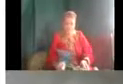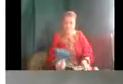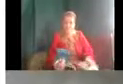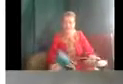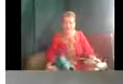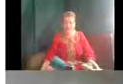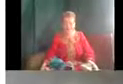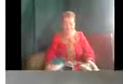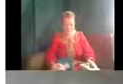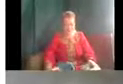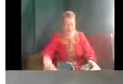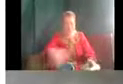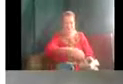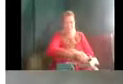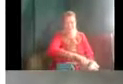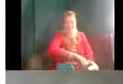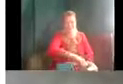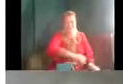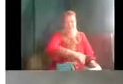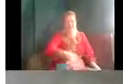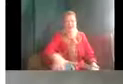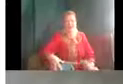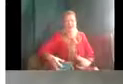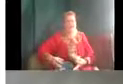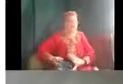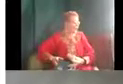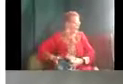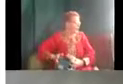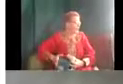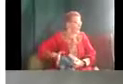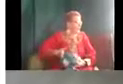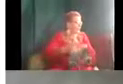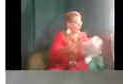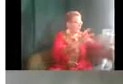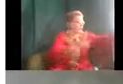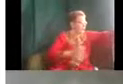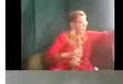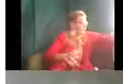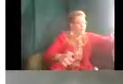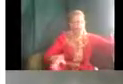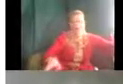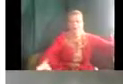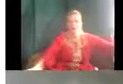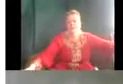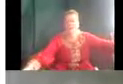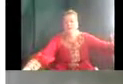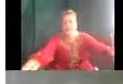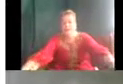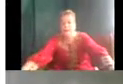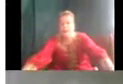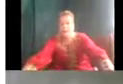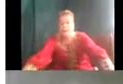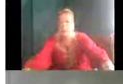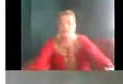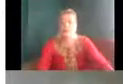and so if you want if you're using